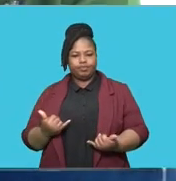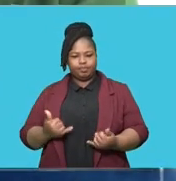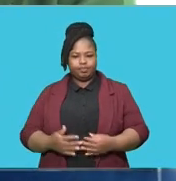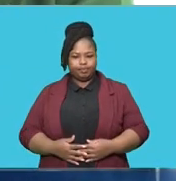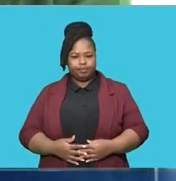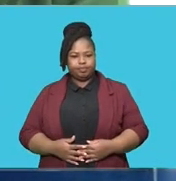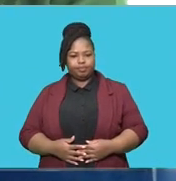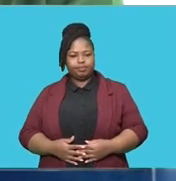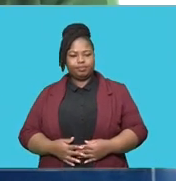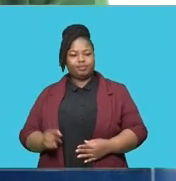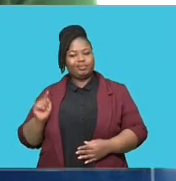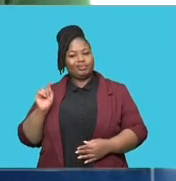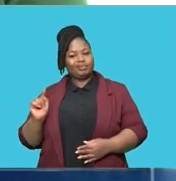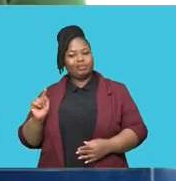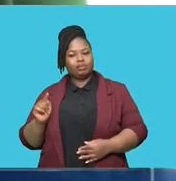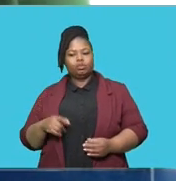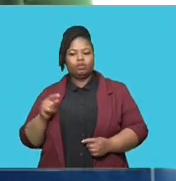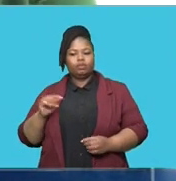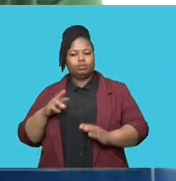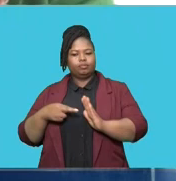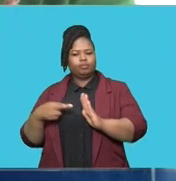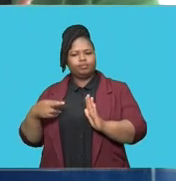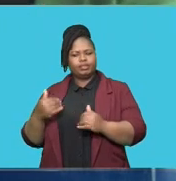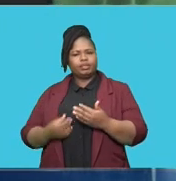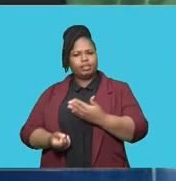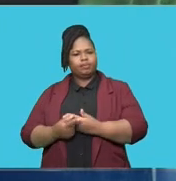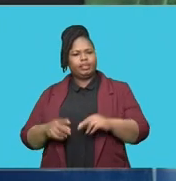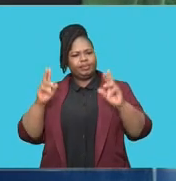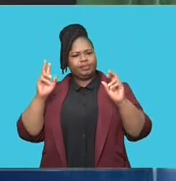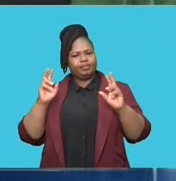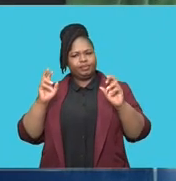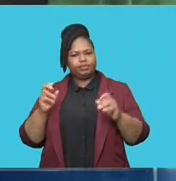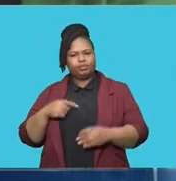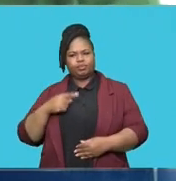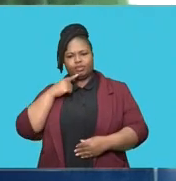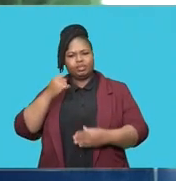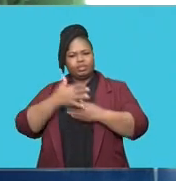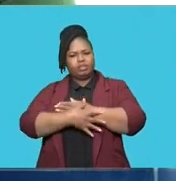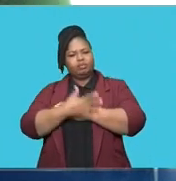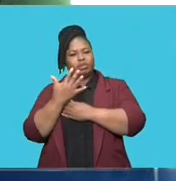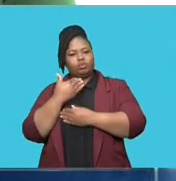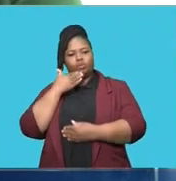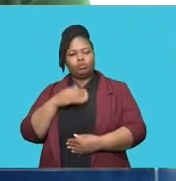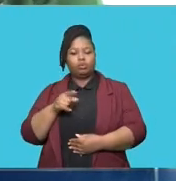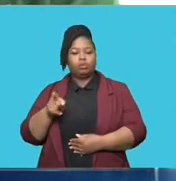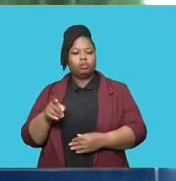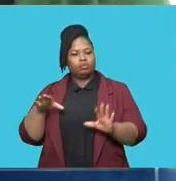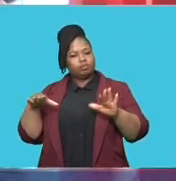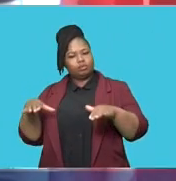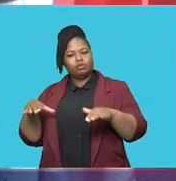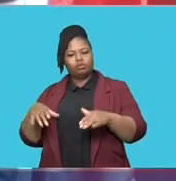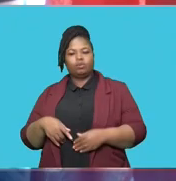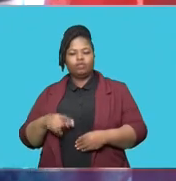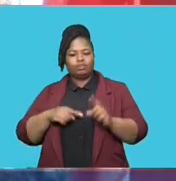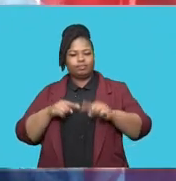jeno. Seso sa sa temaena e phethuweng ka tlasa ka loso ya tshwaula BRICS e leng mokgatlo wa kopanelo ya matšhaba